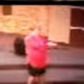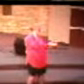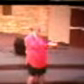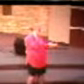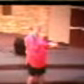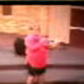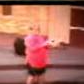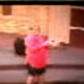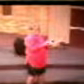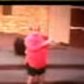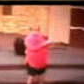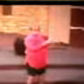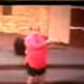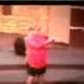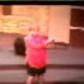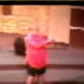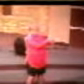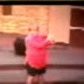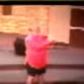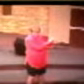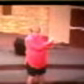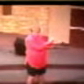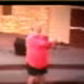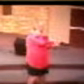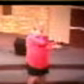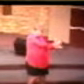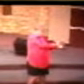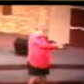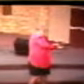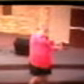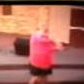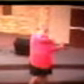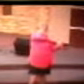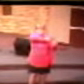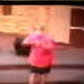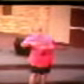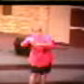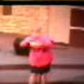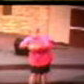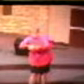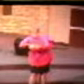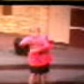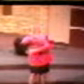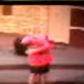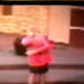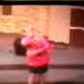Jerusalem, to Judea and Samaria,